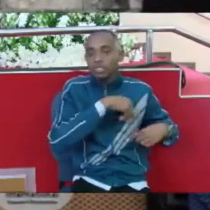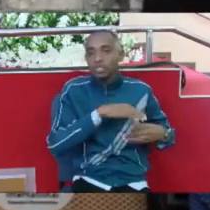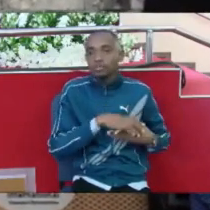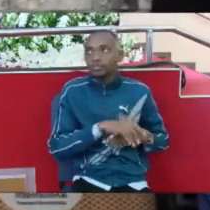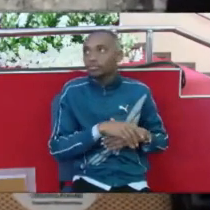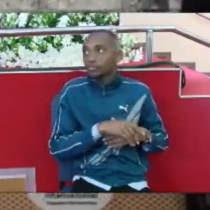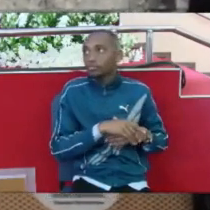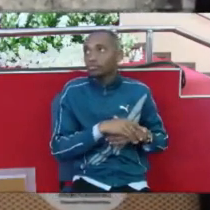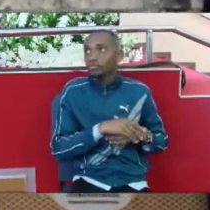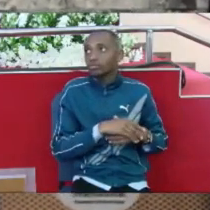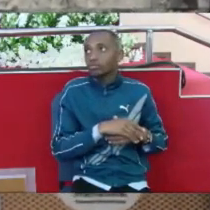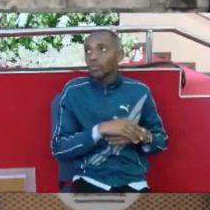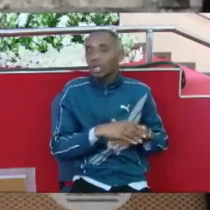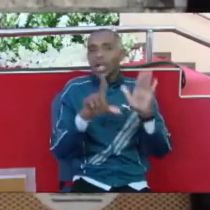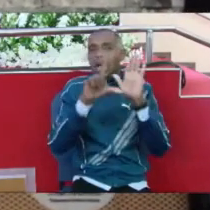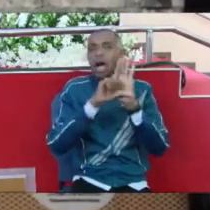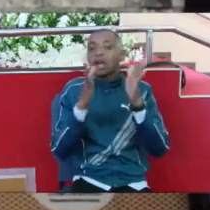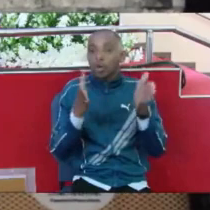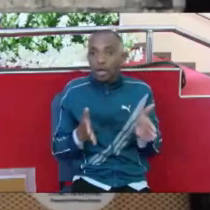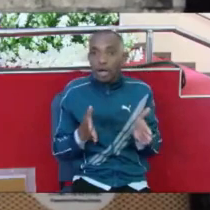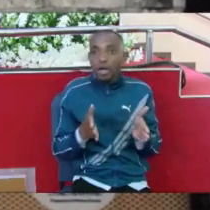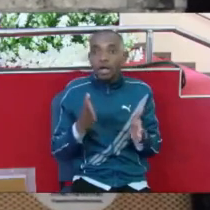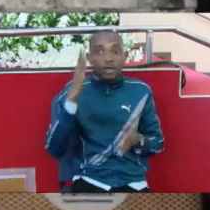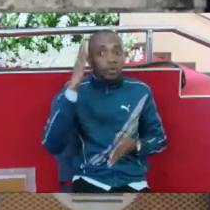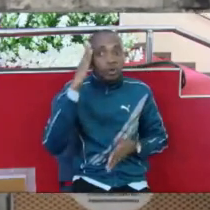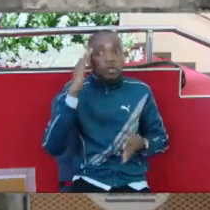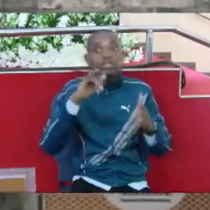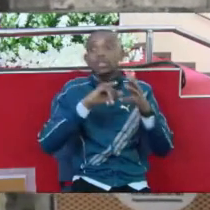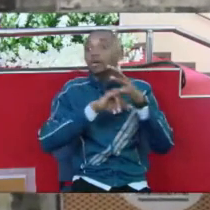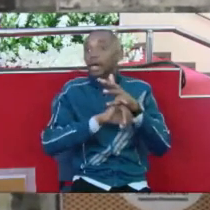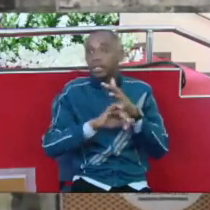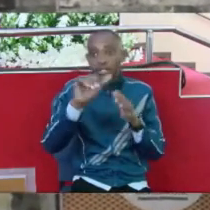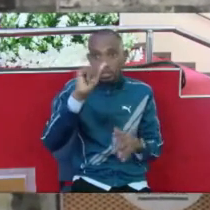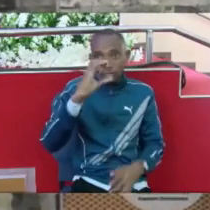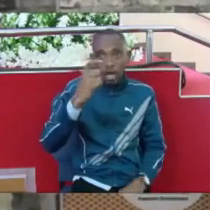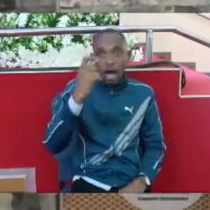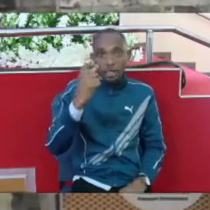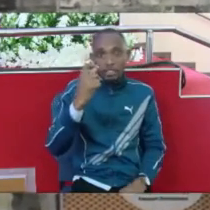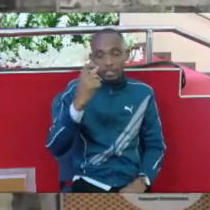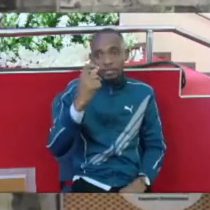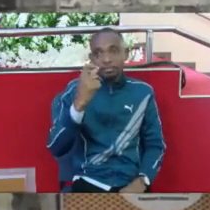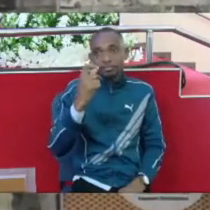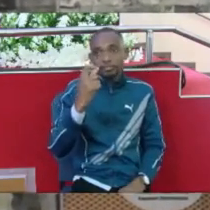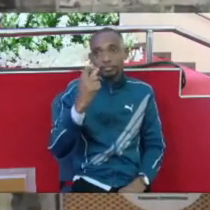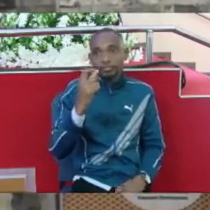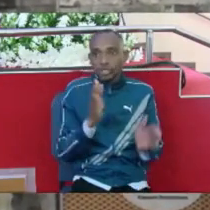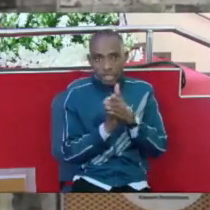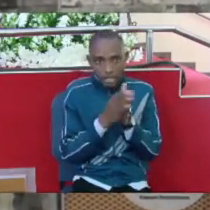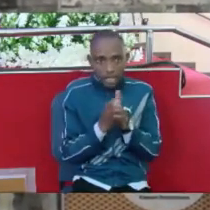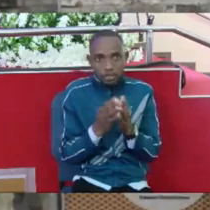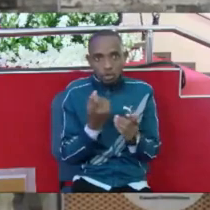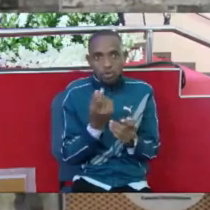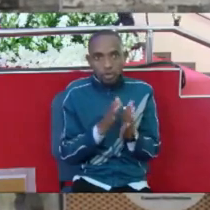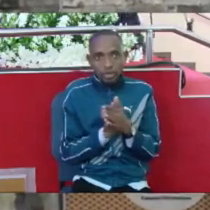wakili. A lawyer who knows the marriage act. Wakili ambaye anaelewa sheria